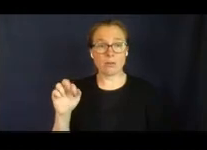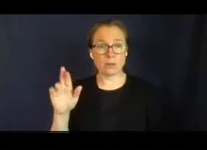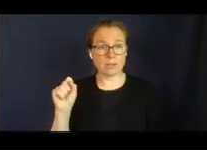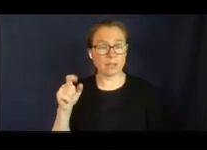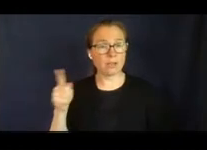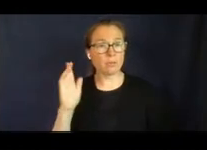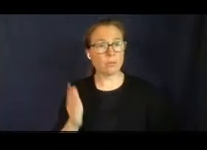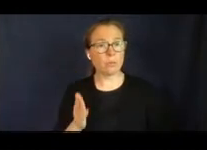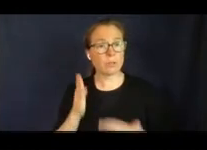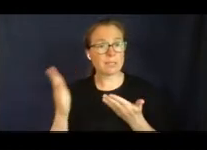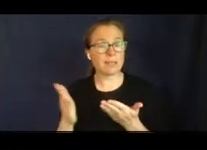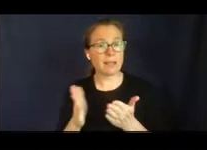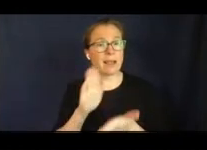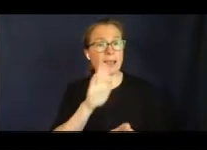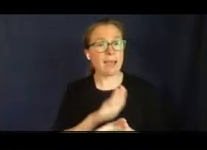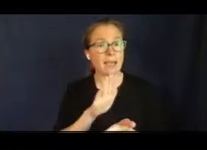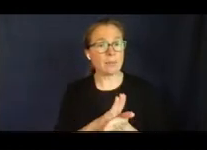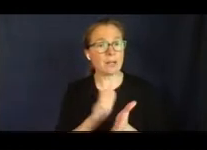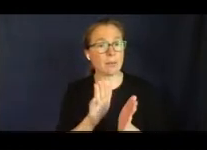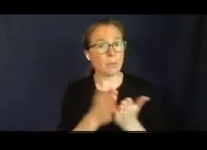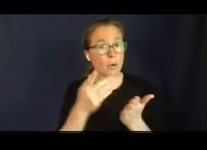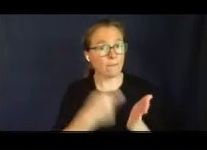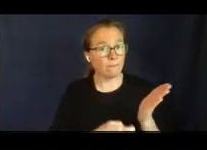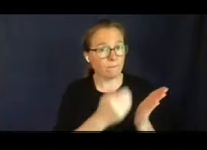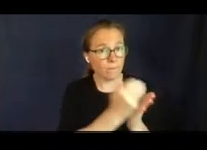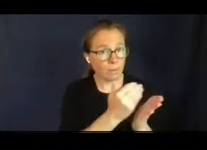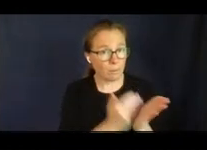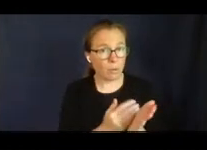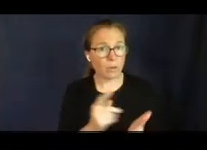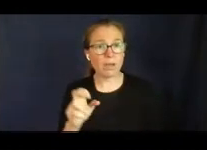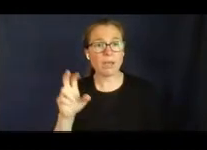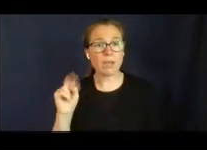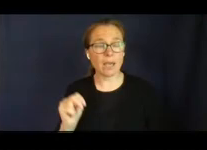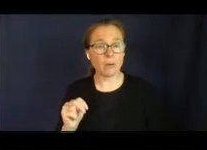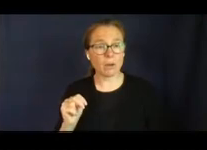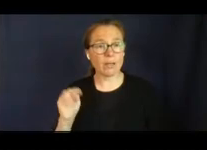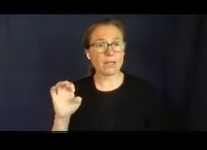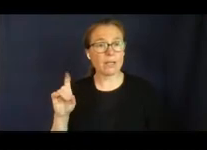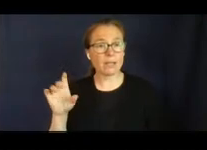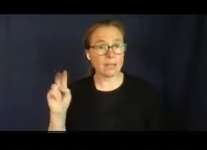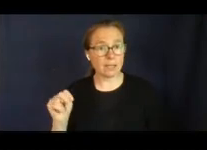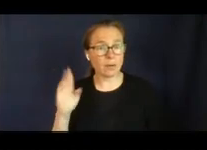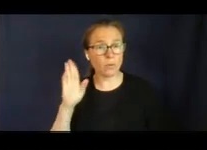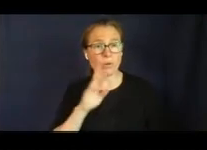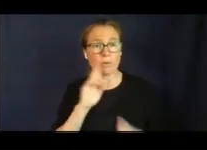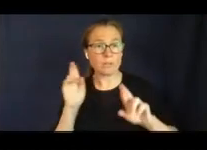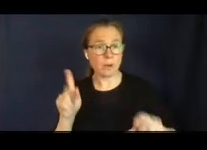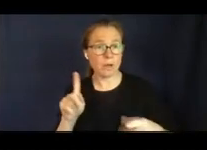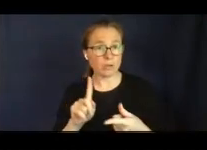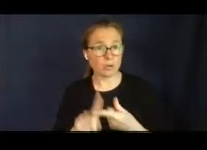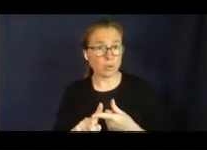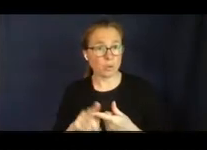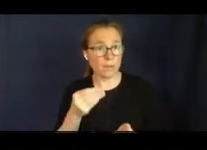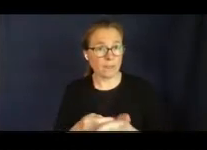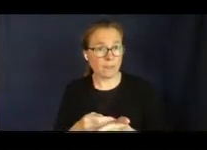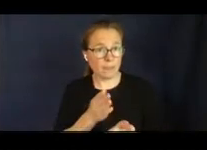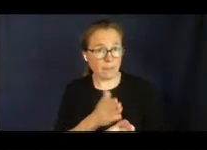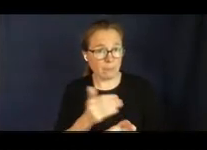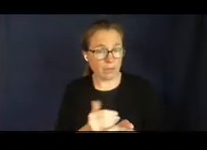book. Dr. Karen Eden will present the Faculty Senate response to the budget. And we'll get an update on